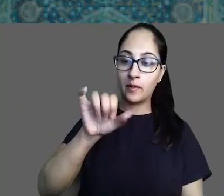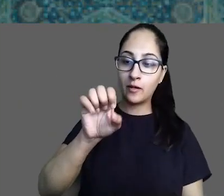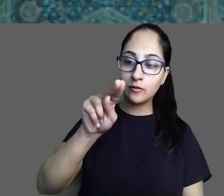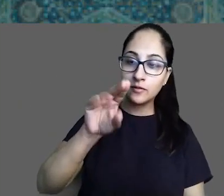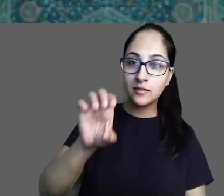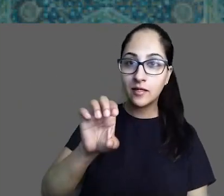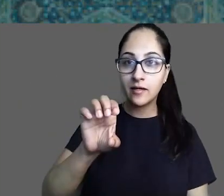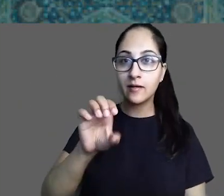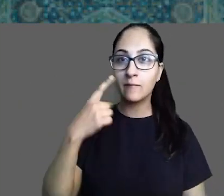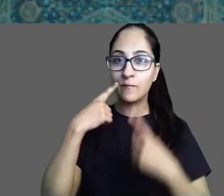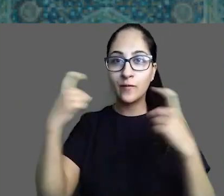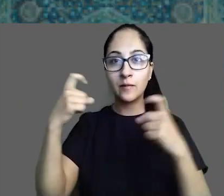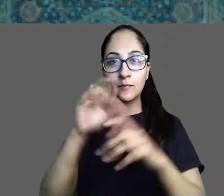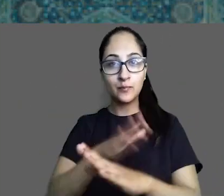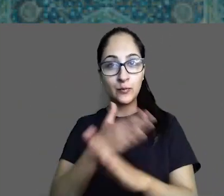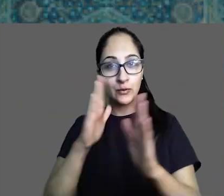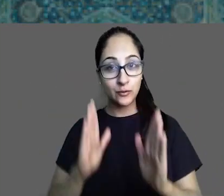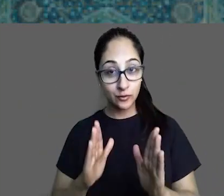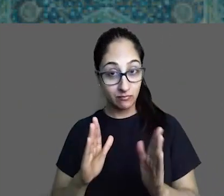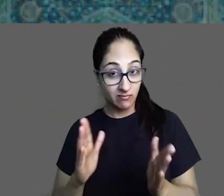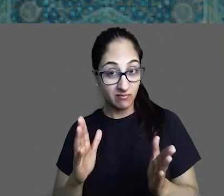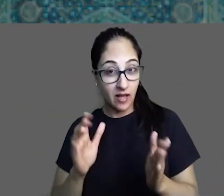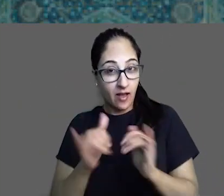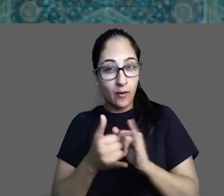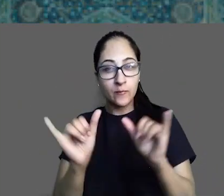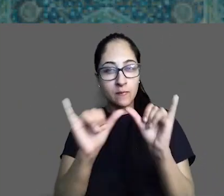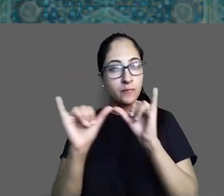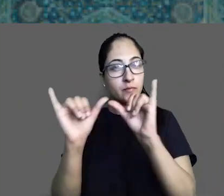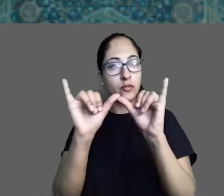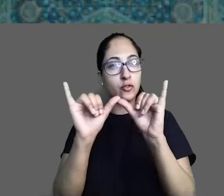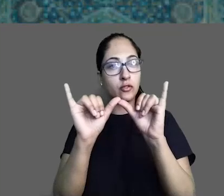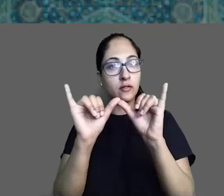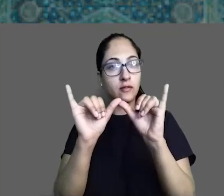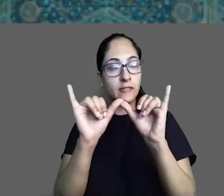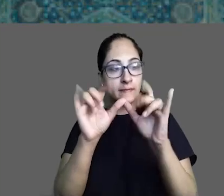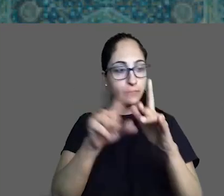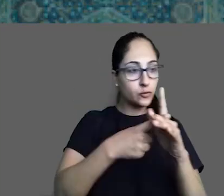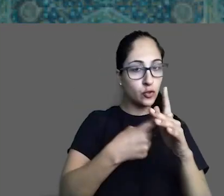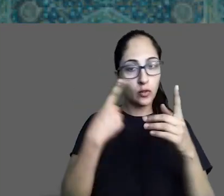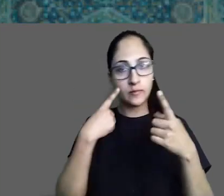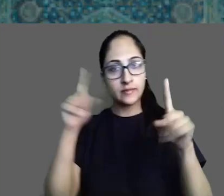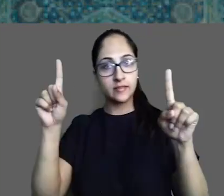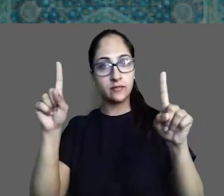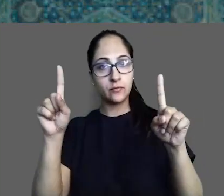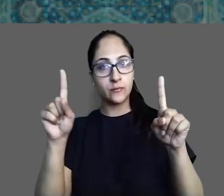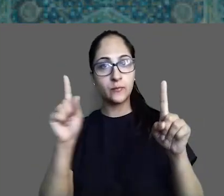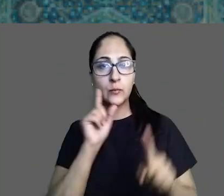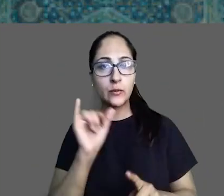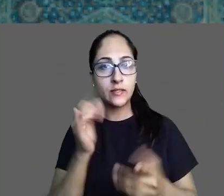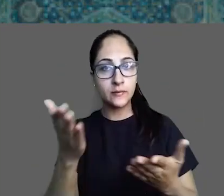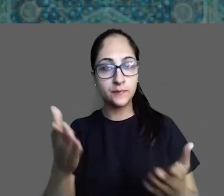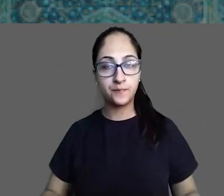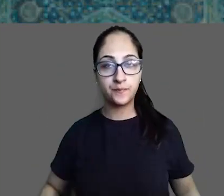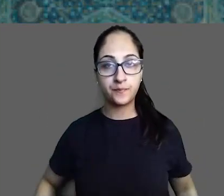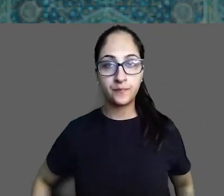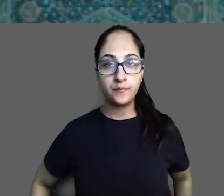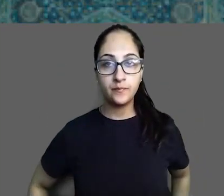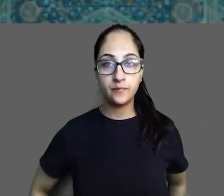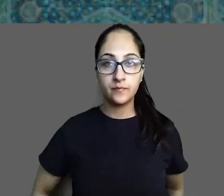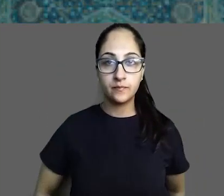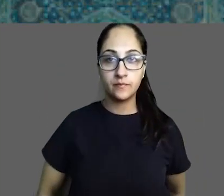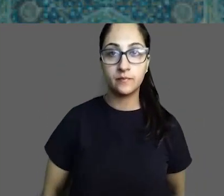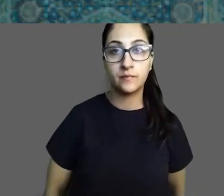doing what they do and can maybe inspire people in the future? What is your measure these days and looking ahead of success for the